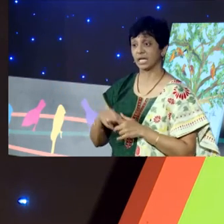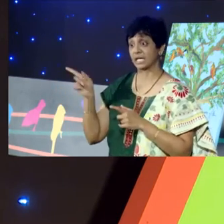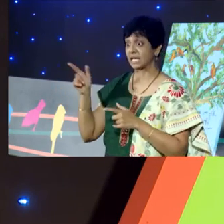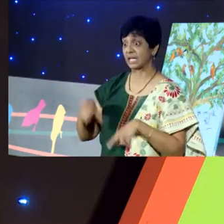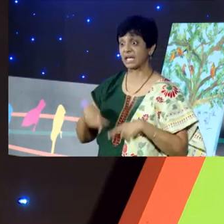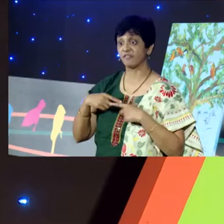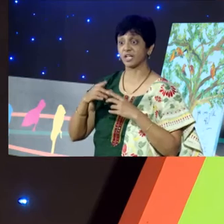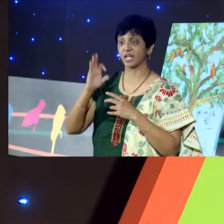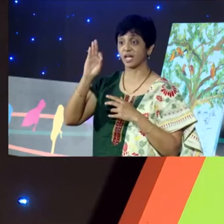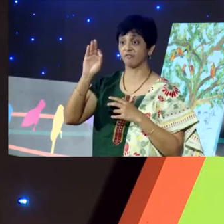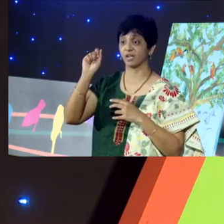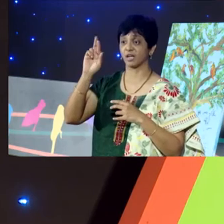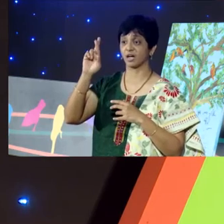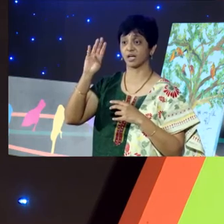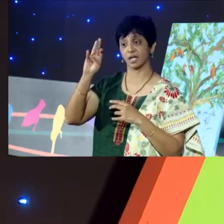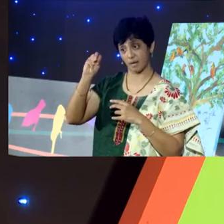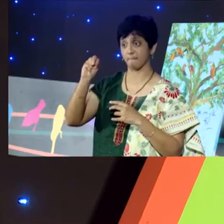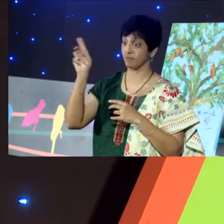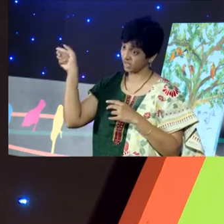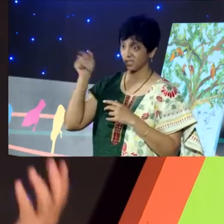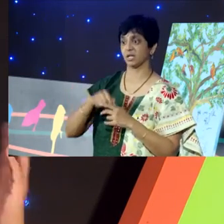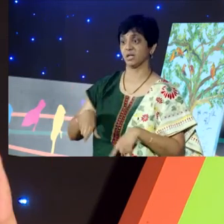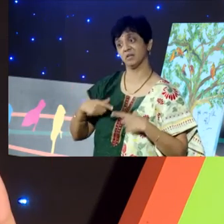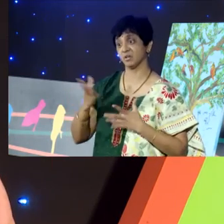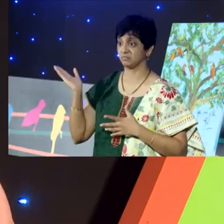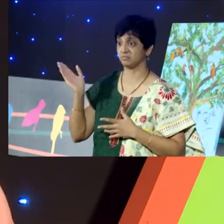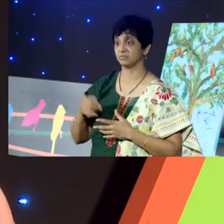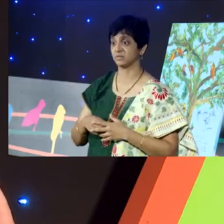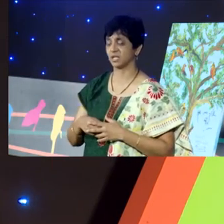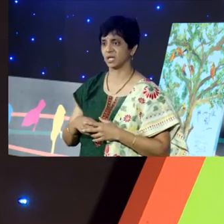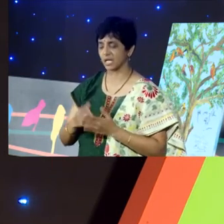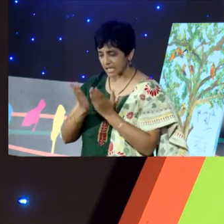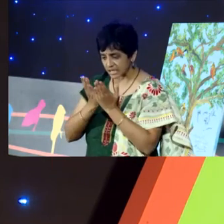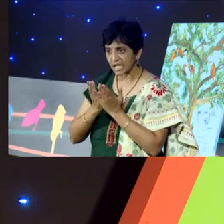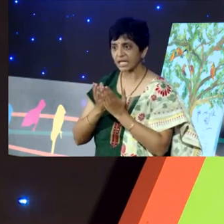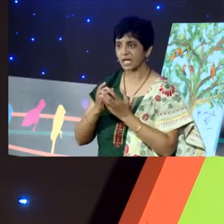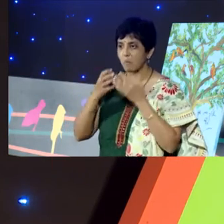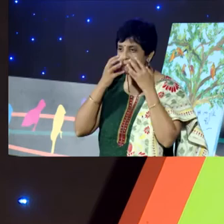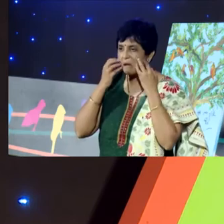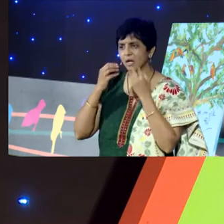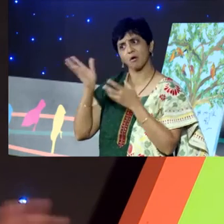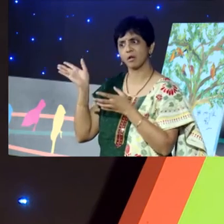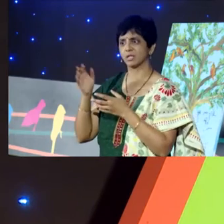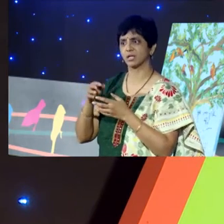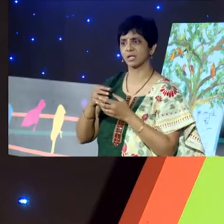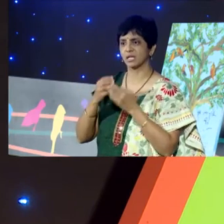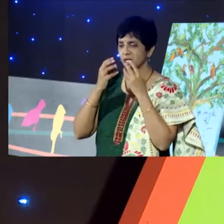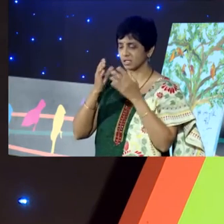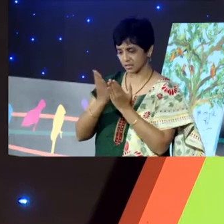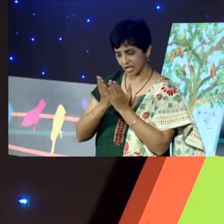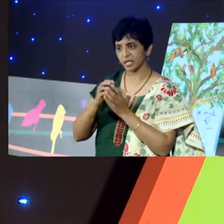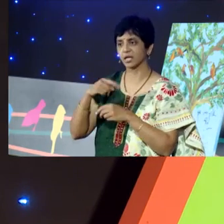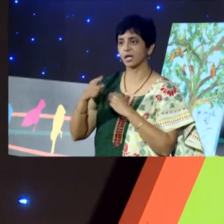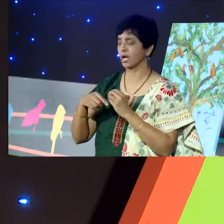I learned about wildlife, I studied wildlife, I studied marine life, I studied everything, but